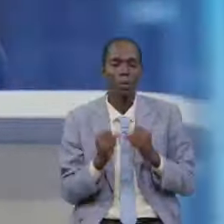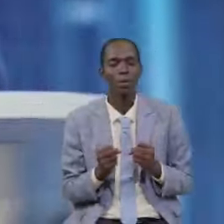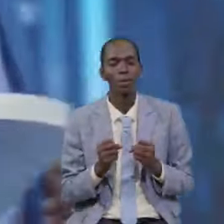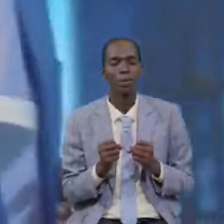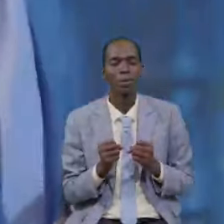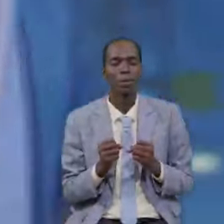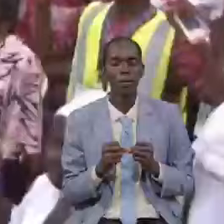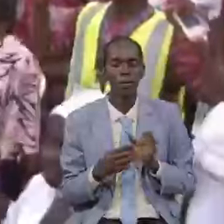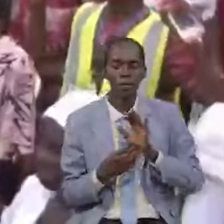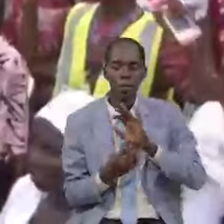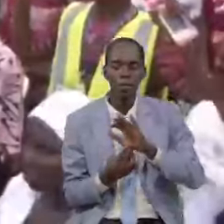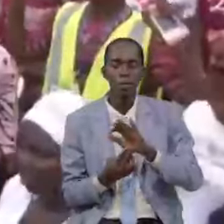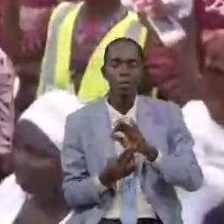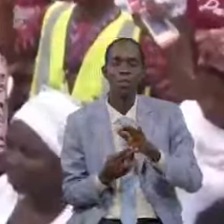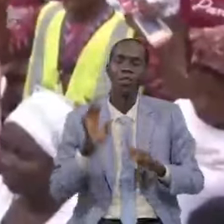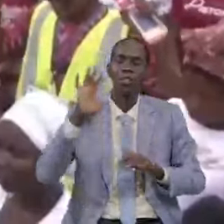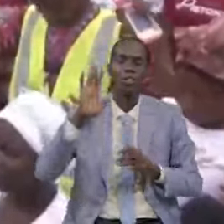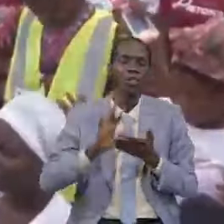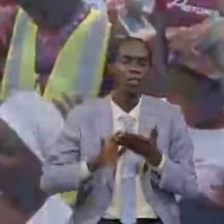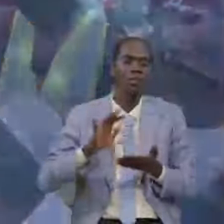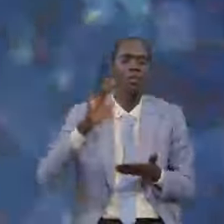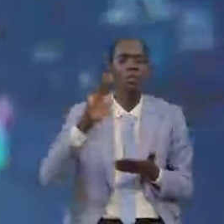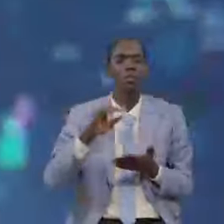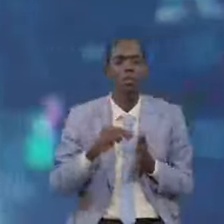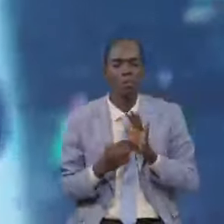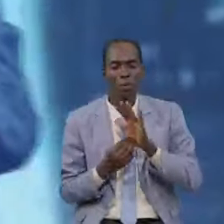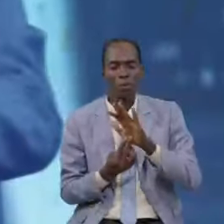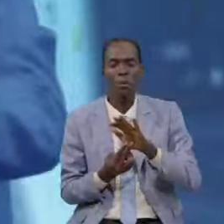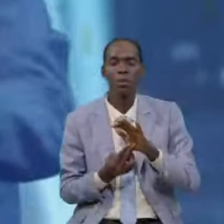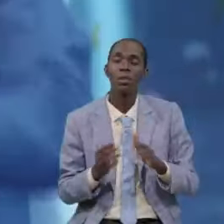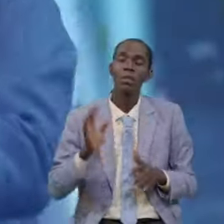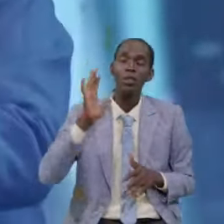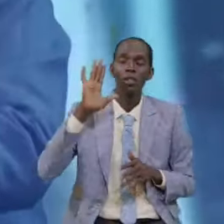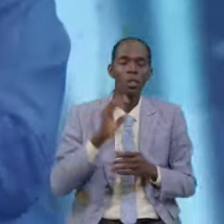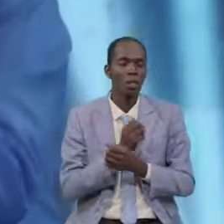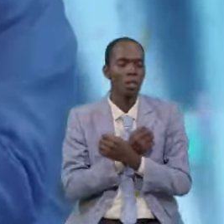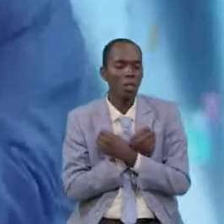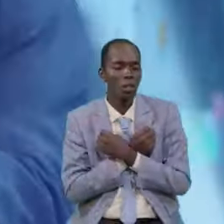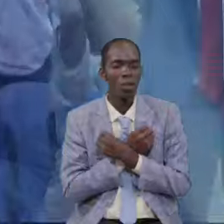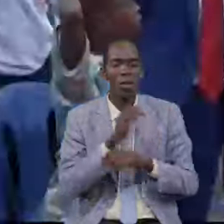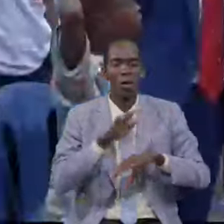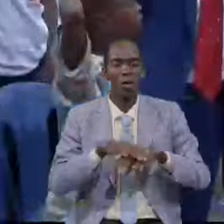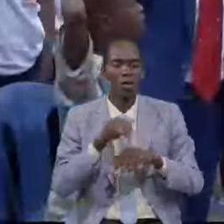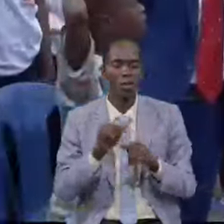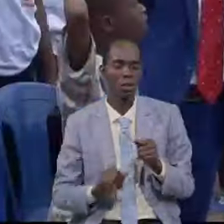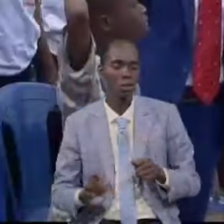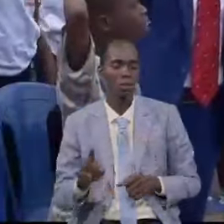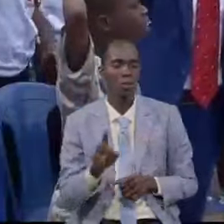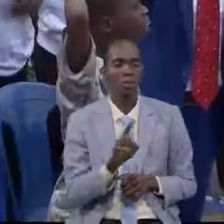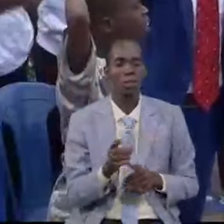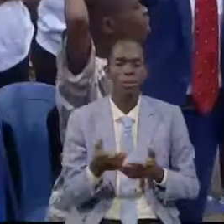Manifest your glory. Manifest your love upon everyone right here now